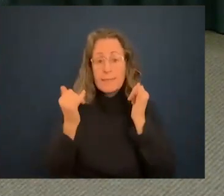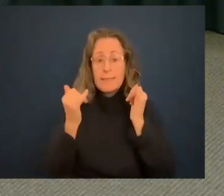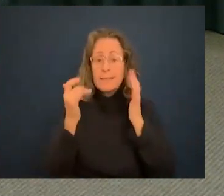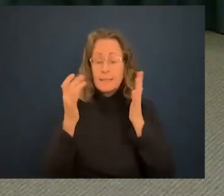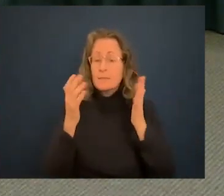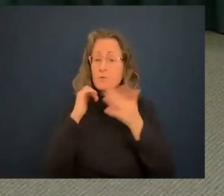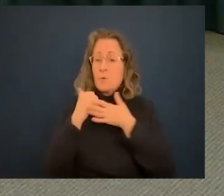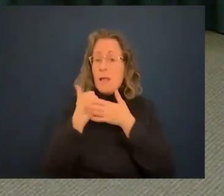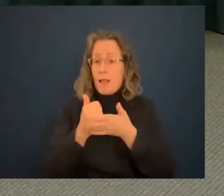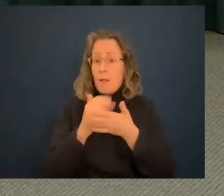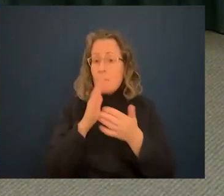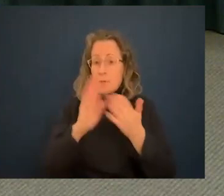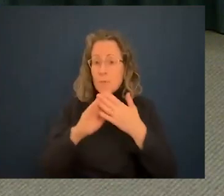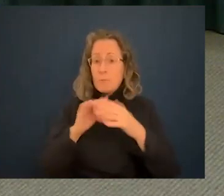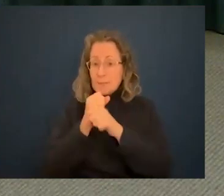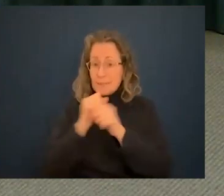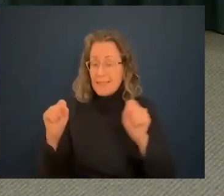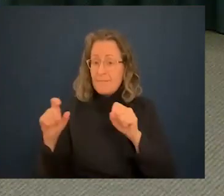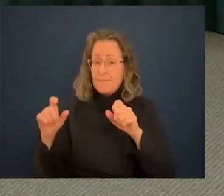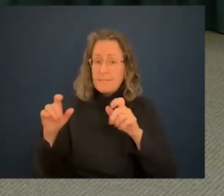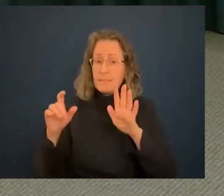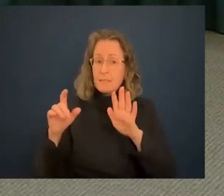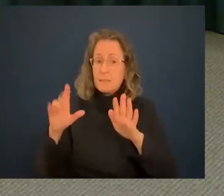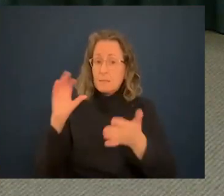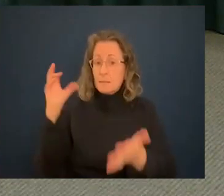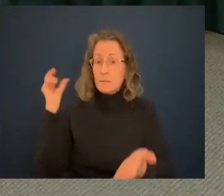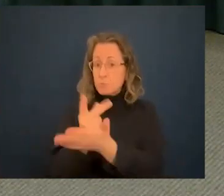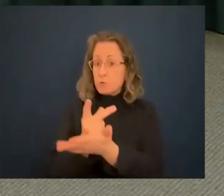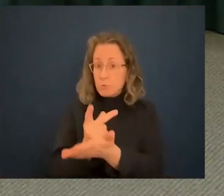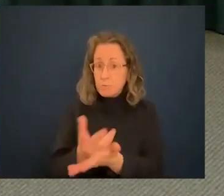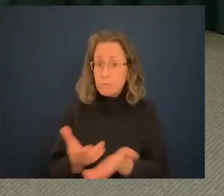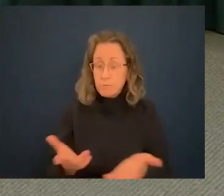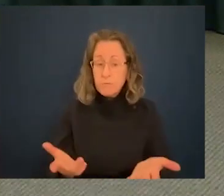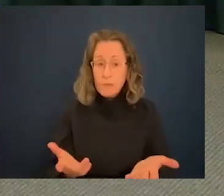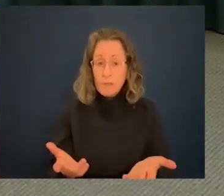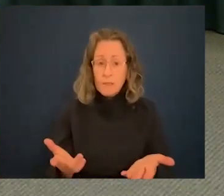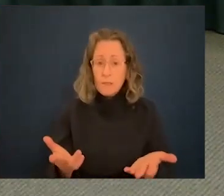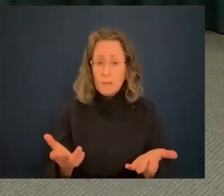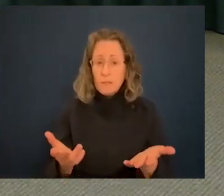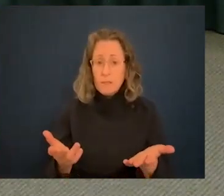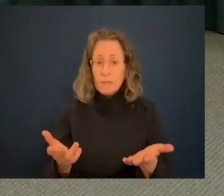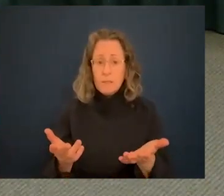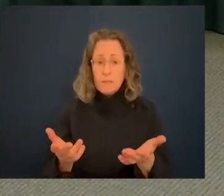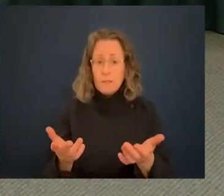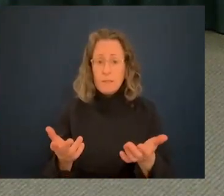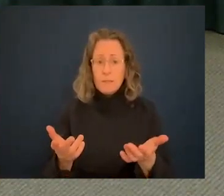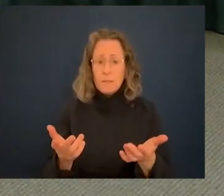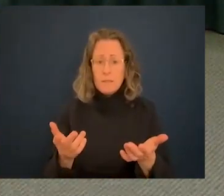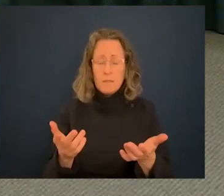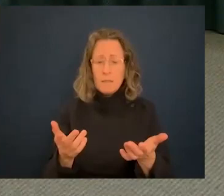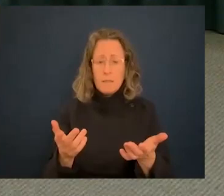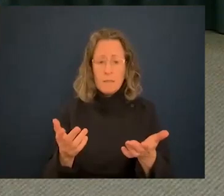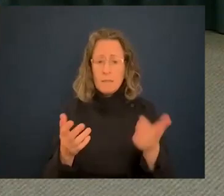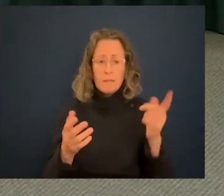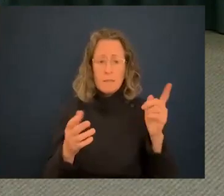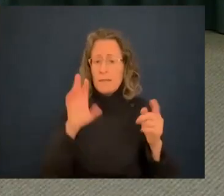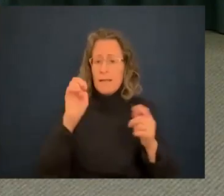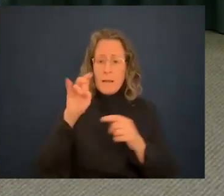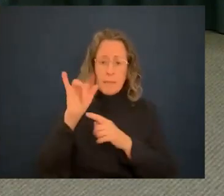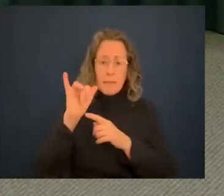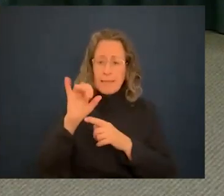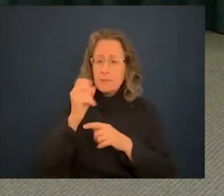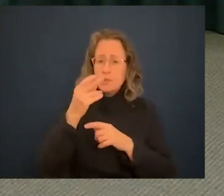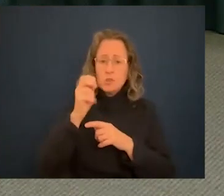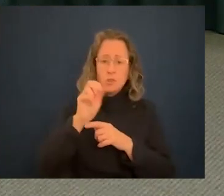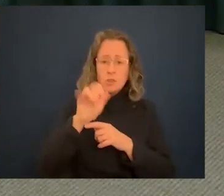safety and it was approved and the and and at that time I said to Shay and said she and Emily wanted to have somebody else do it